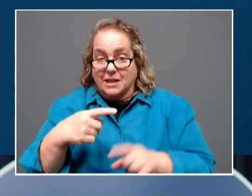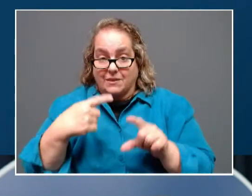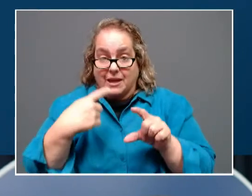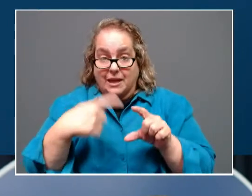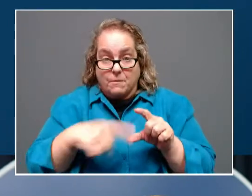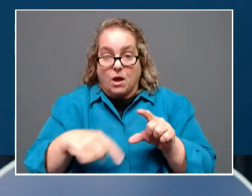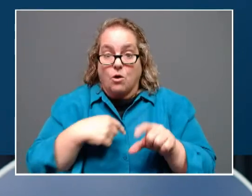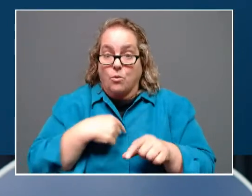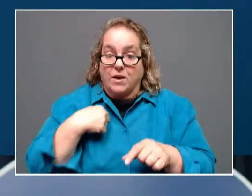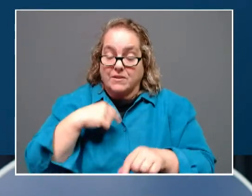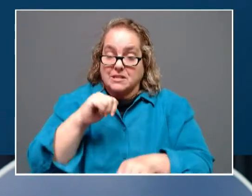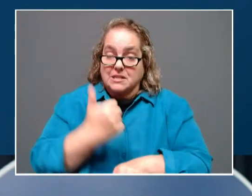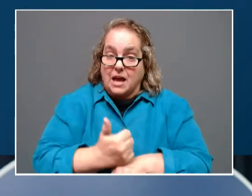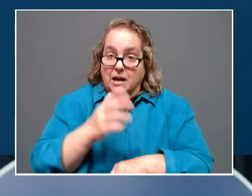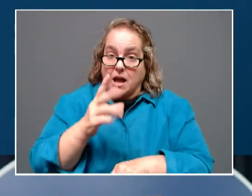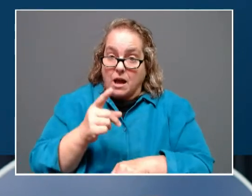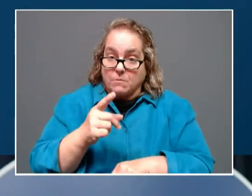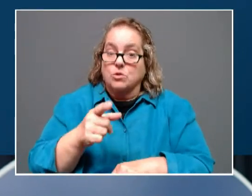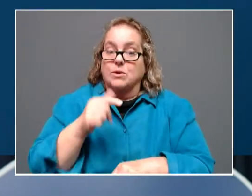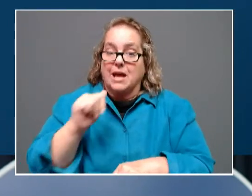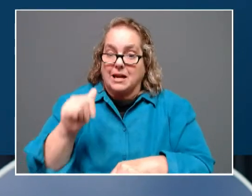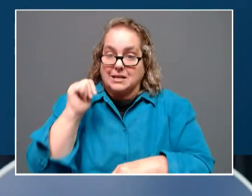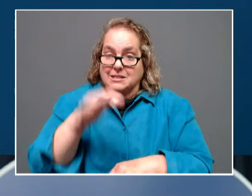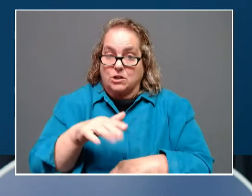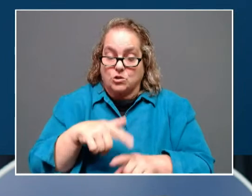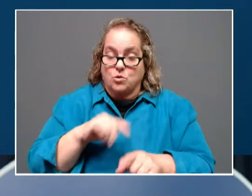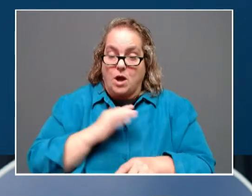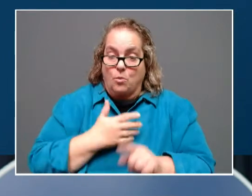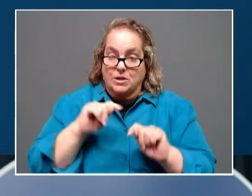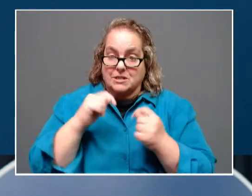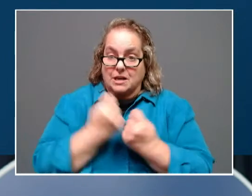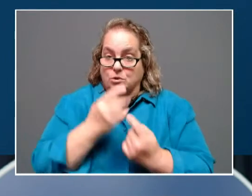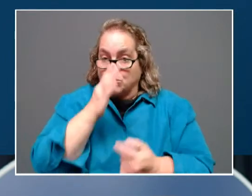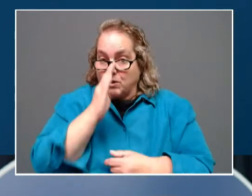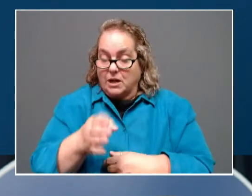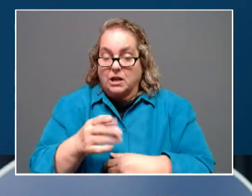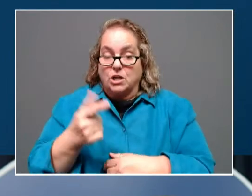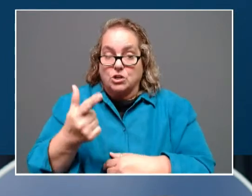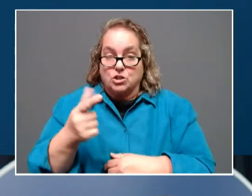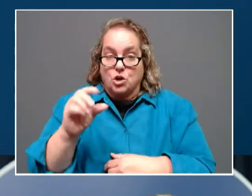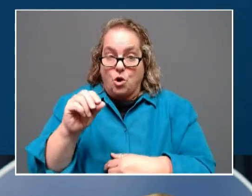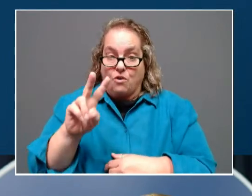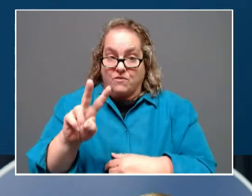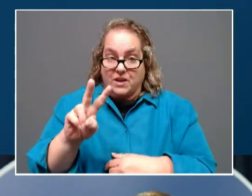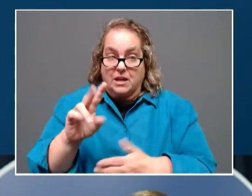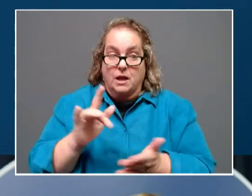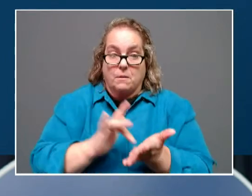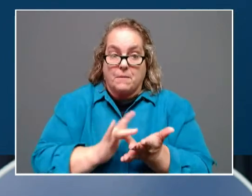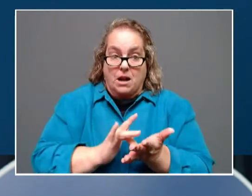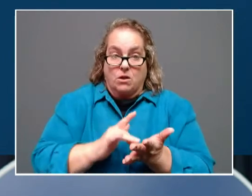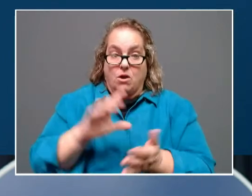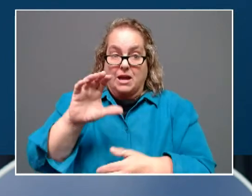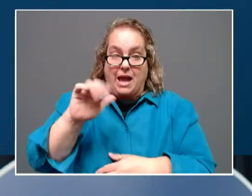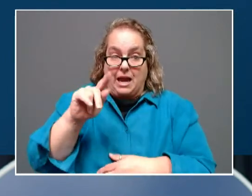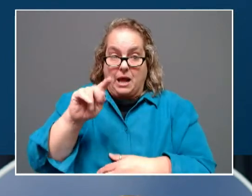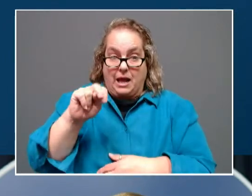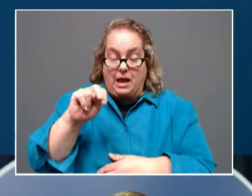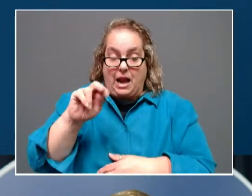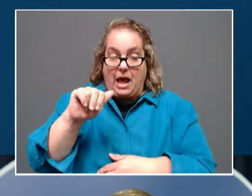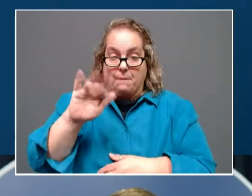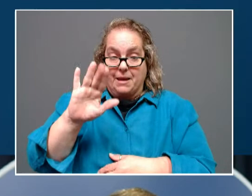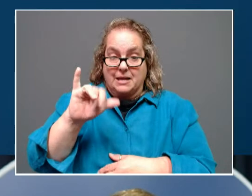up. You can send it to our team directly at GOV Medical Cannabis Advisory Team at ky.gov.